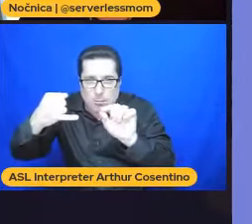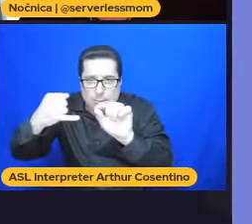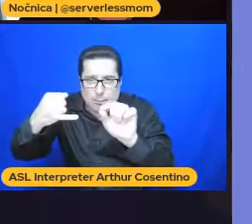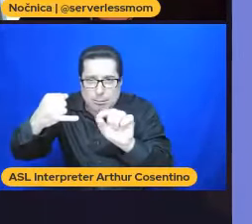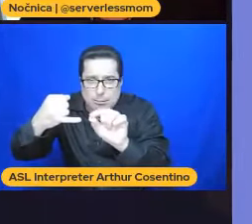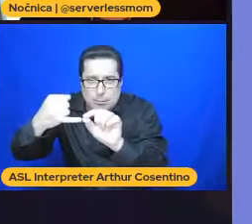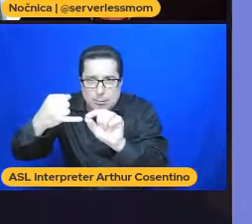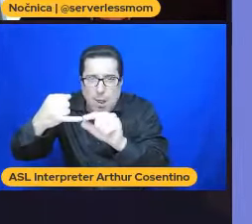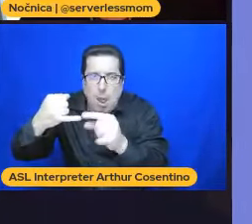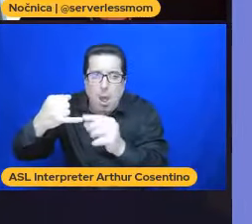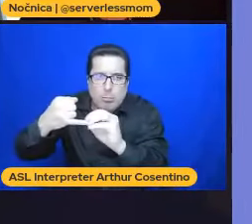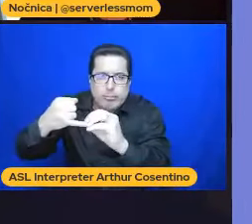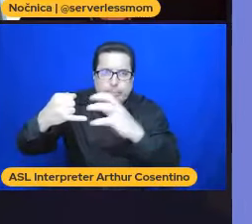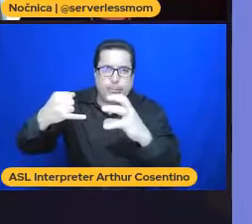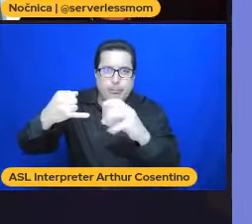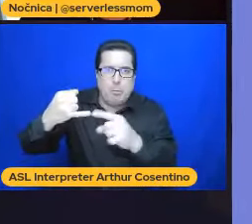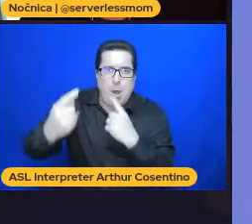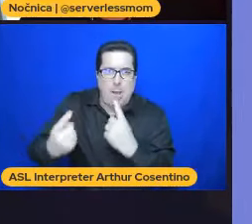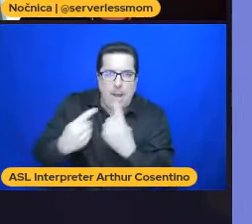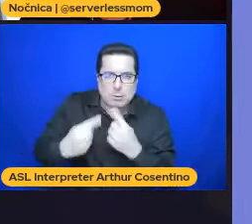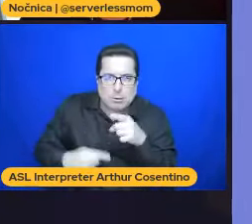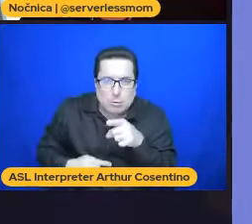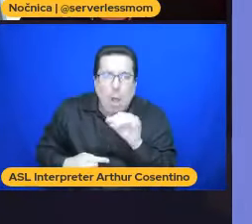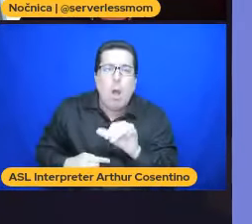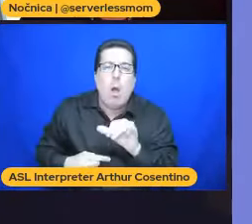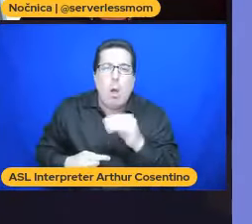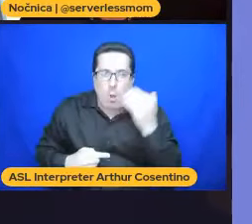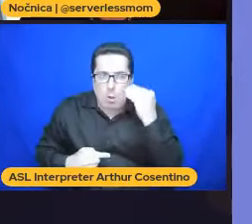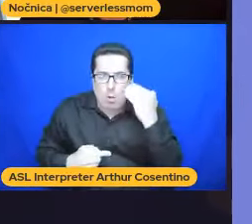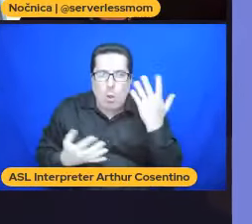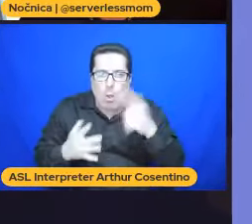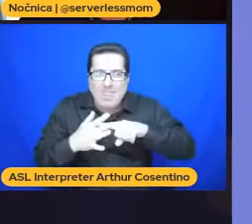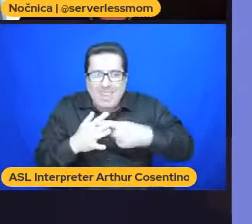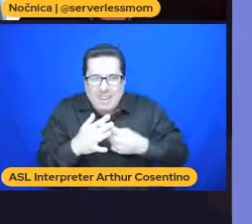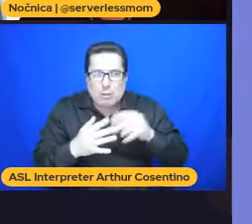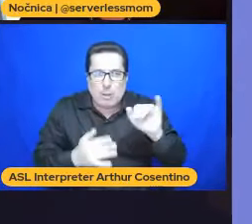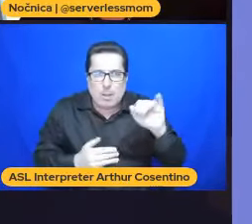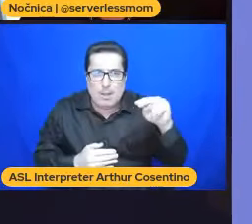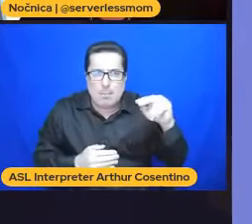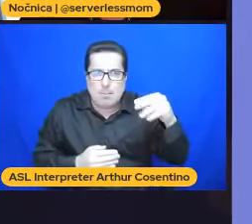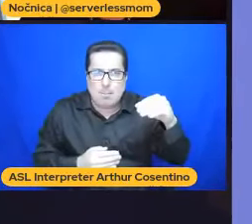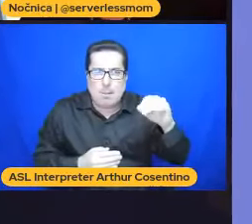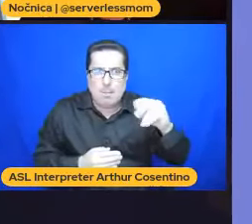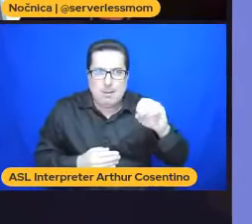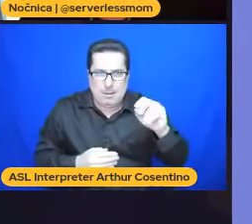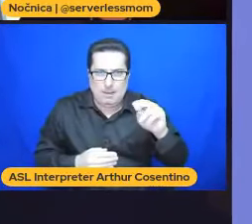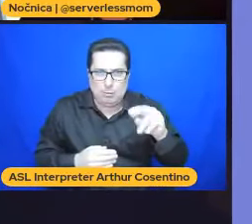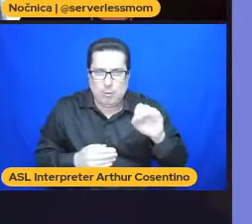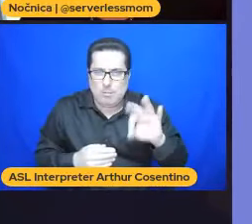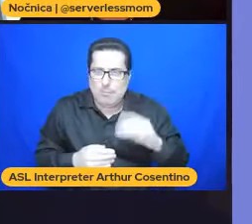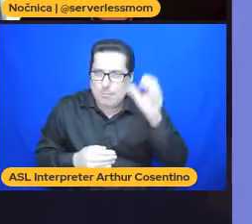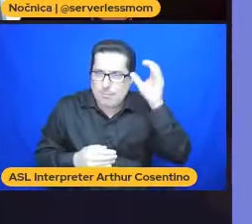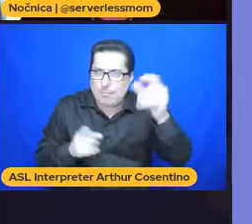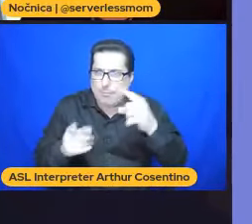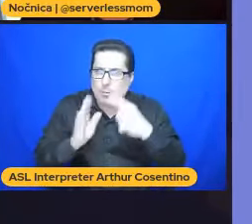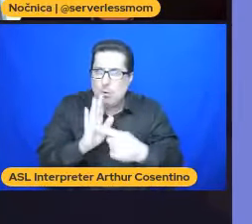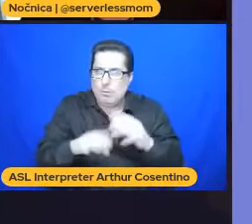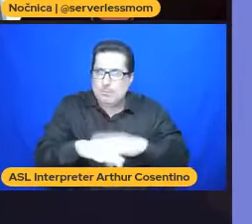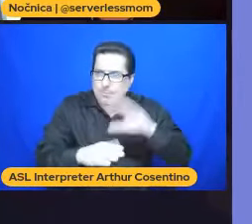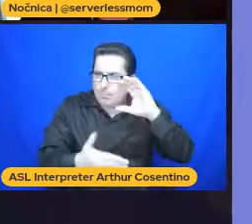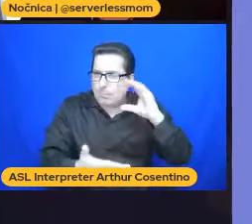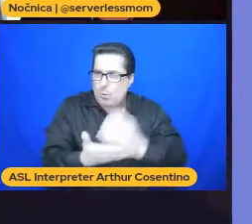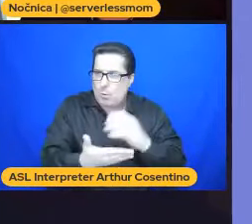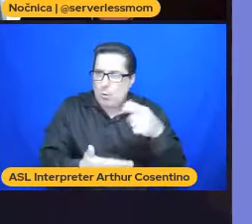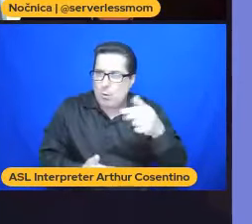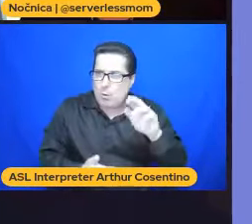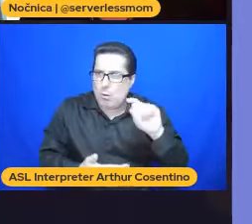first was a pretty good, initial implementation of that concept. So it would show up on graphs everywhere for